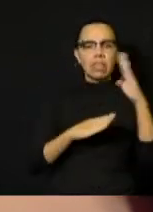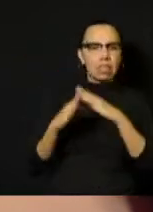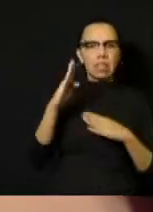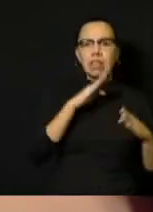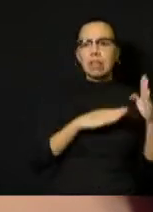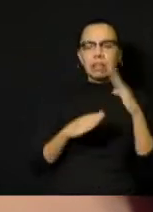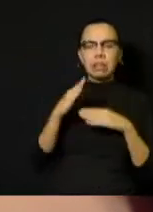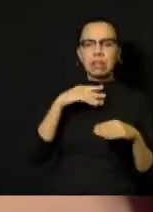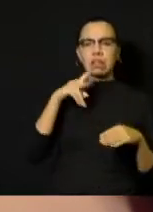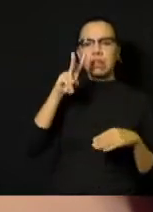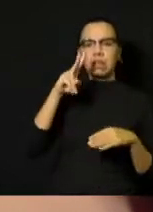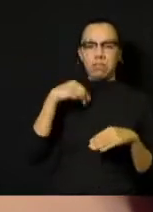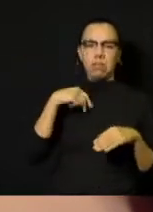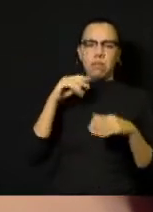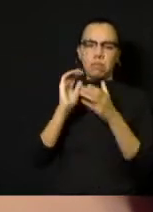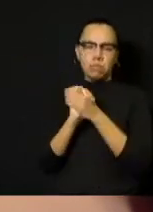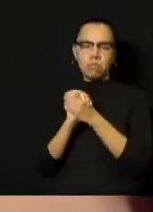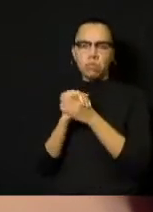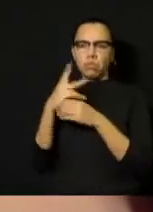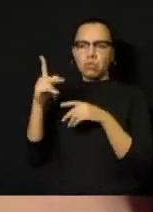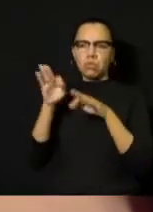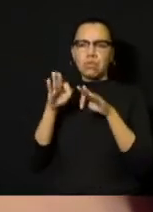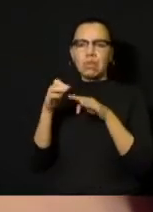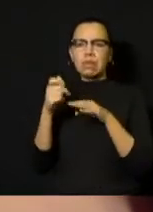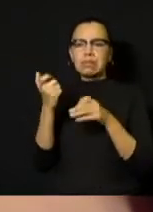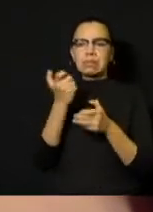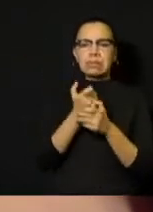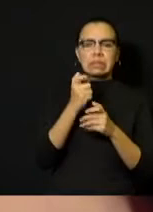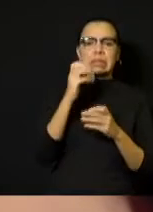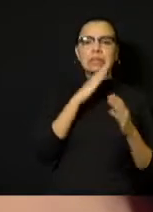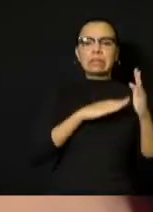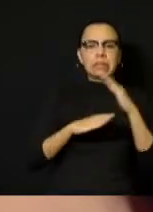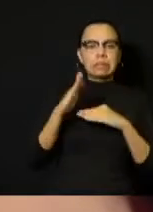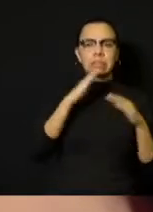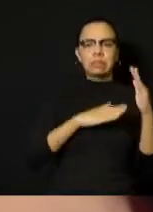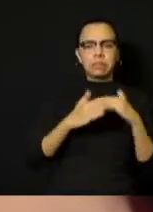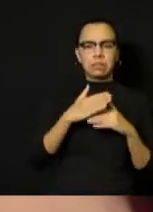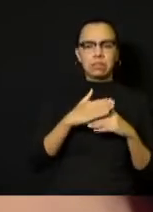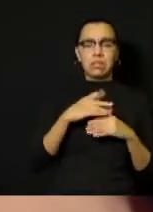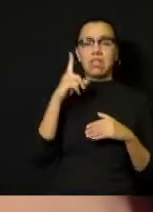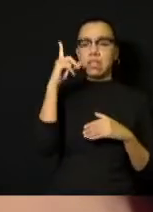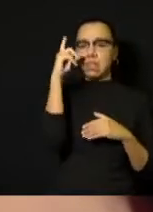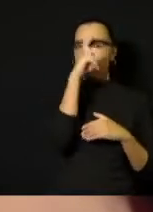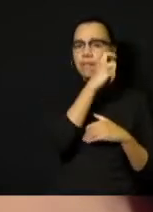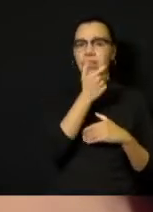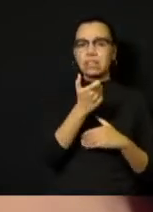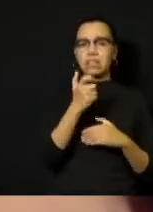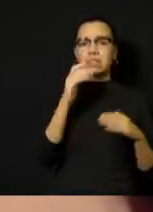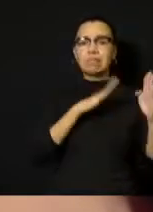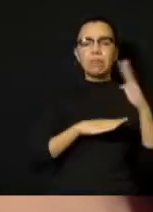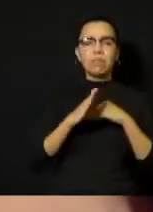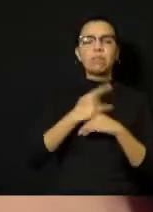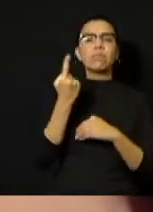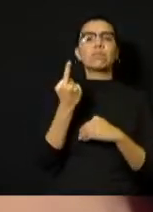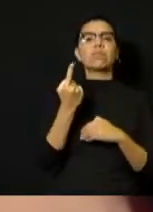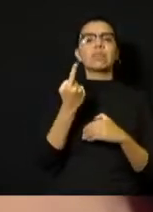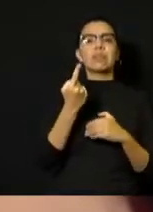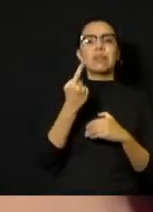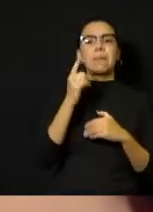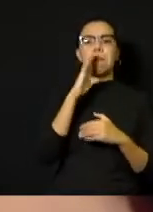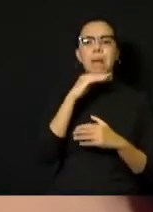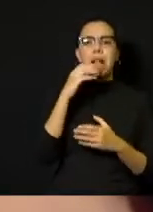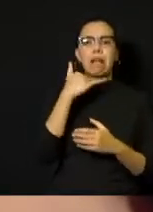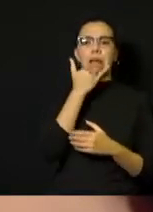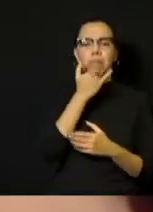surviving with Victor's salary from Pemex, and we were going through a difficult financial